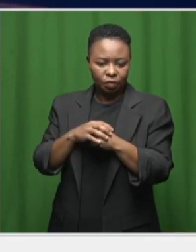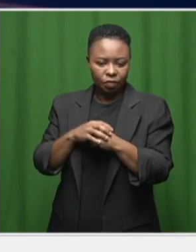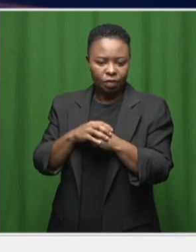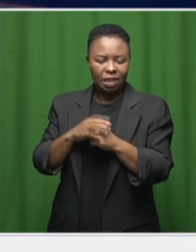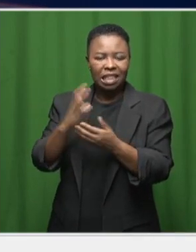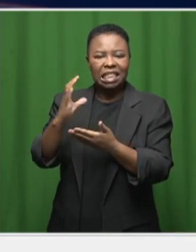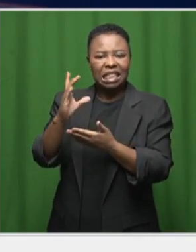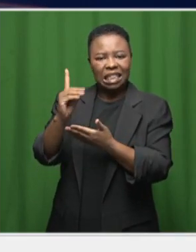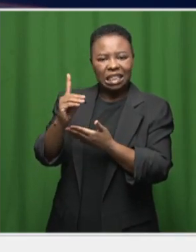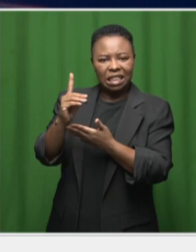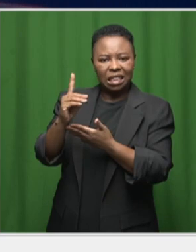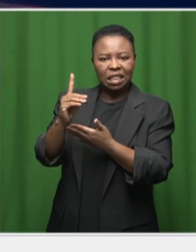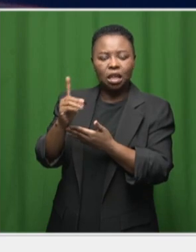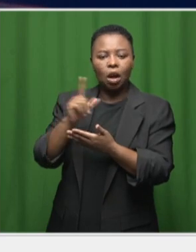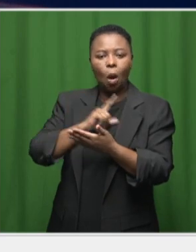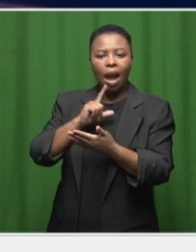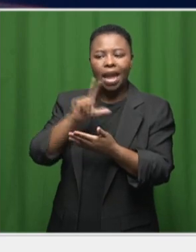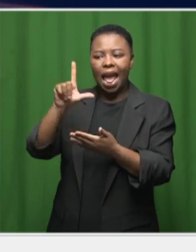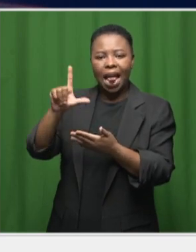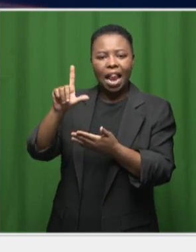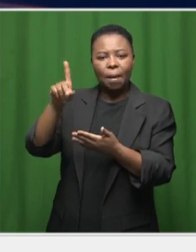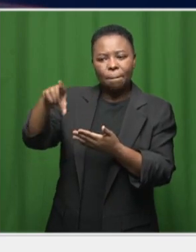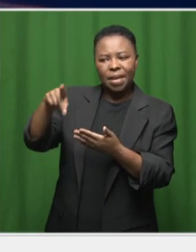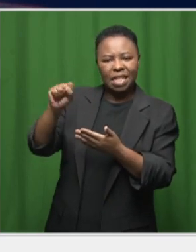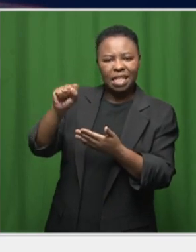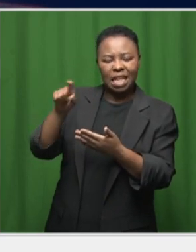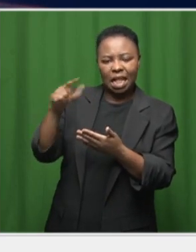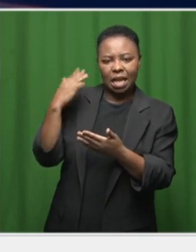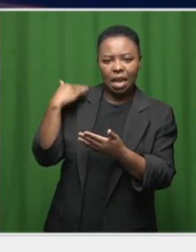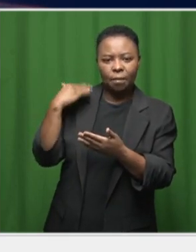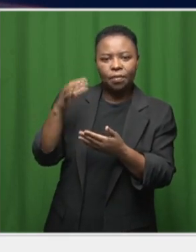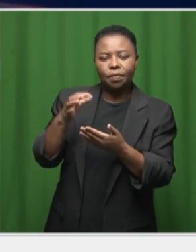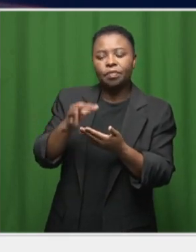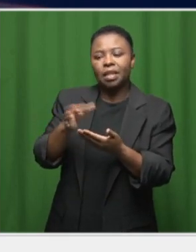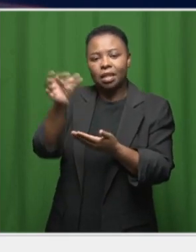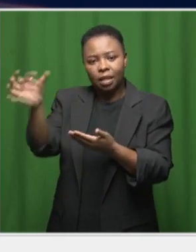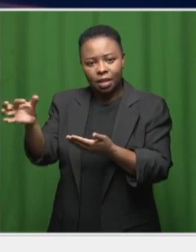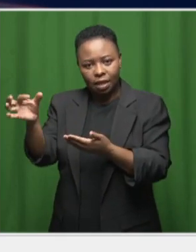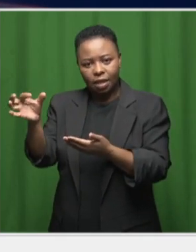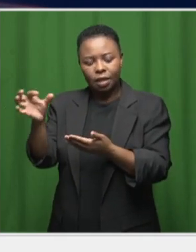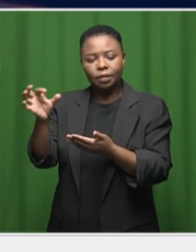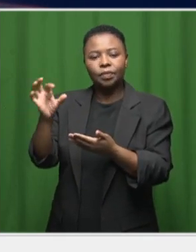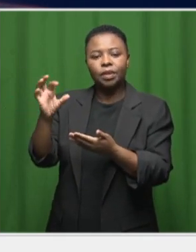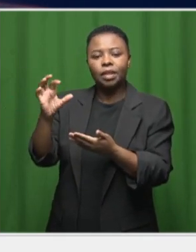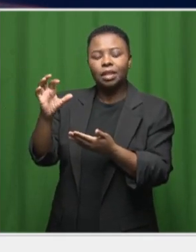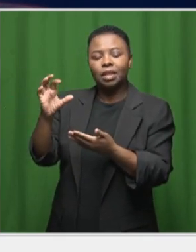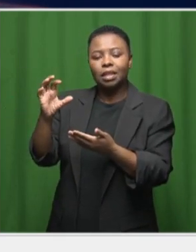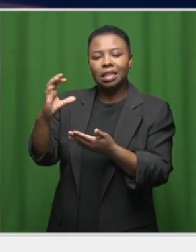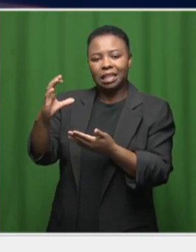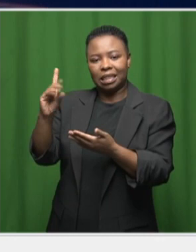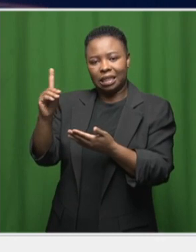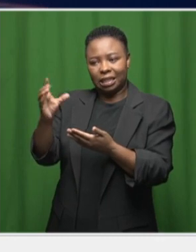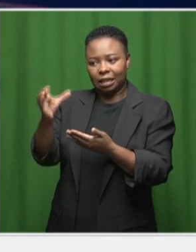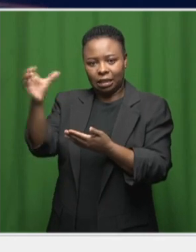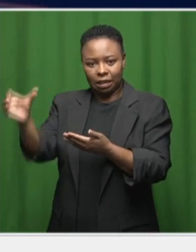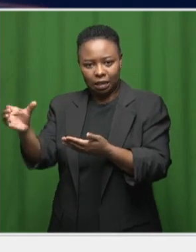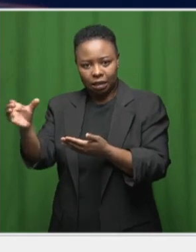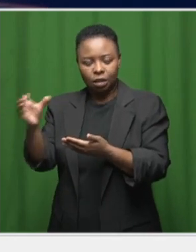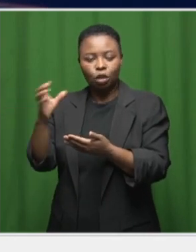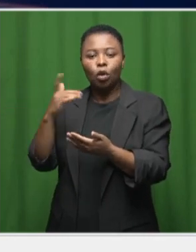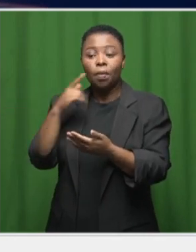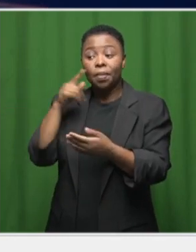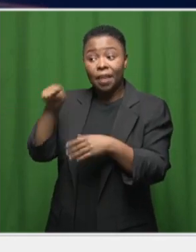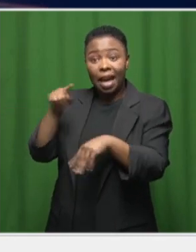record, because most of the time they use LPs, and so he'll pass around the record, which means every time is a